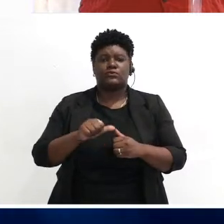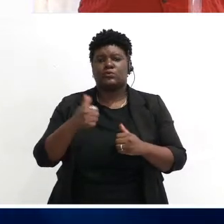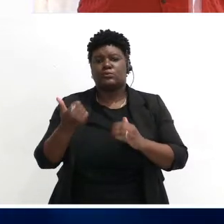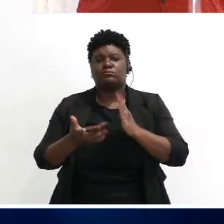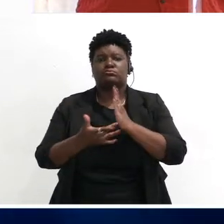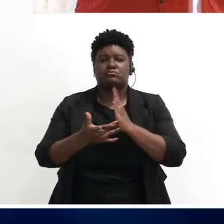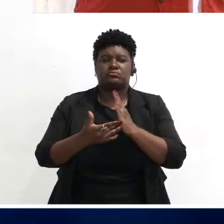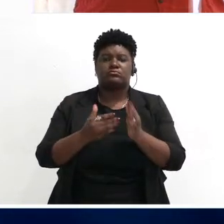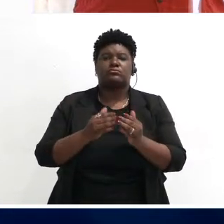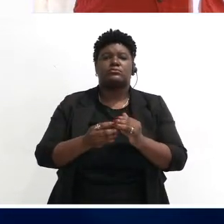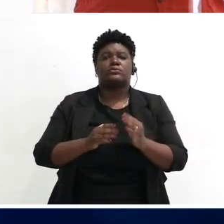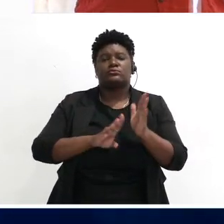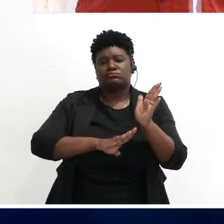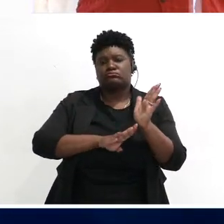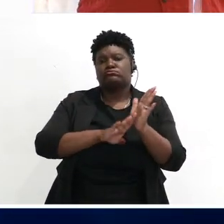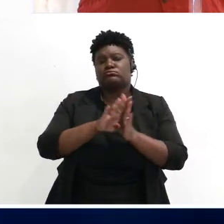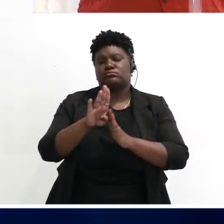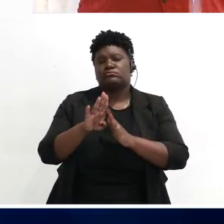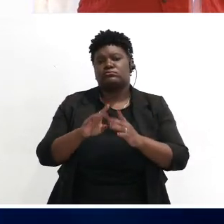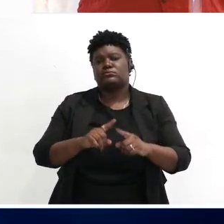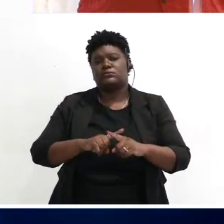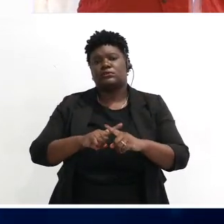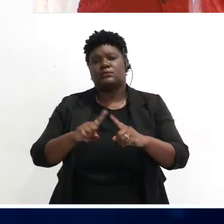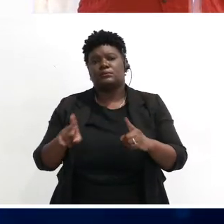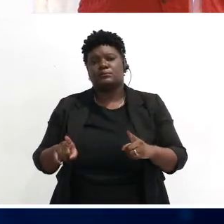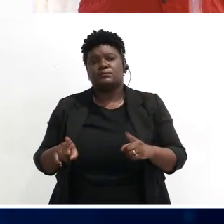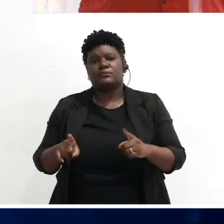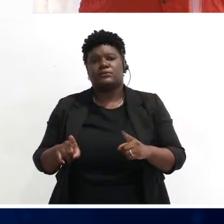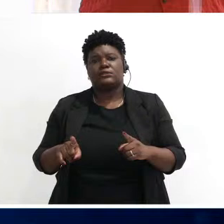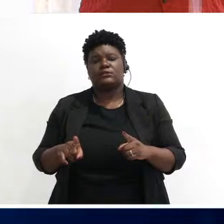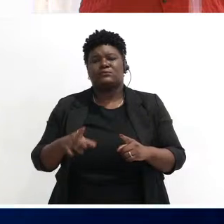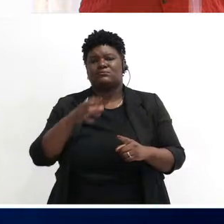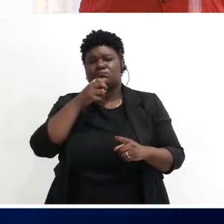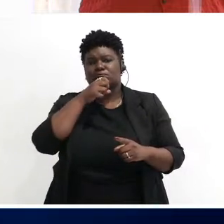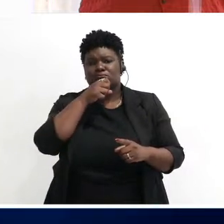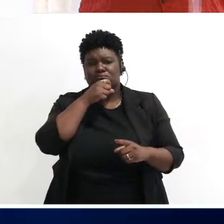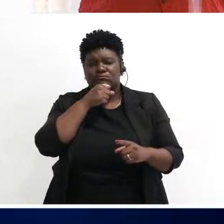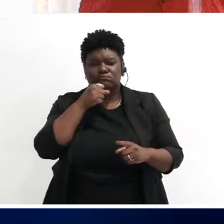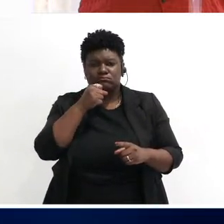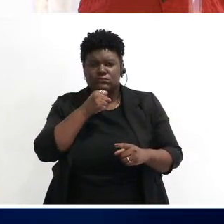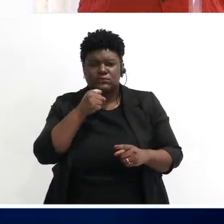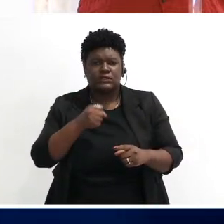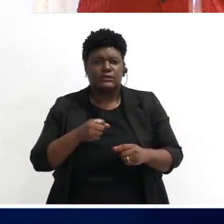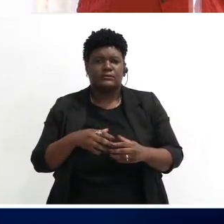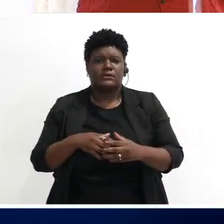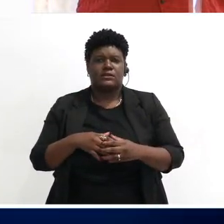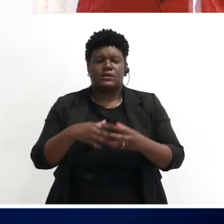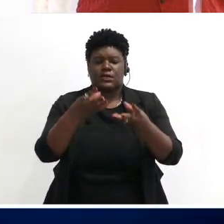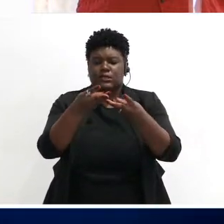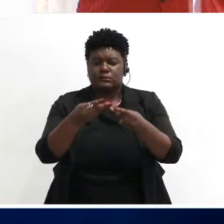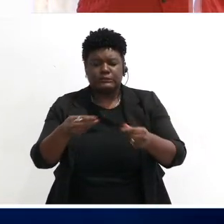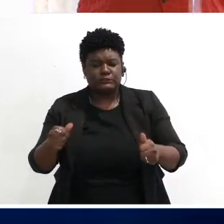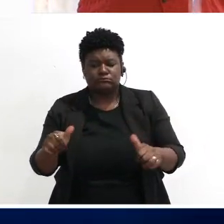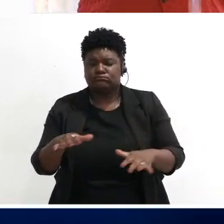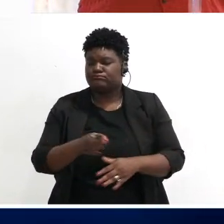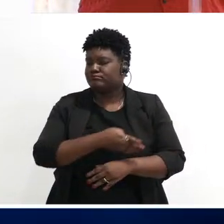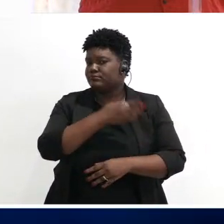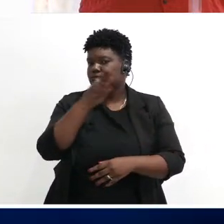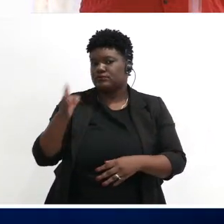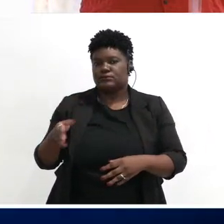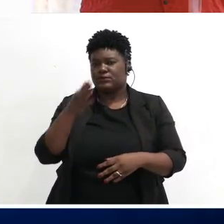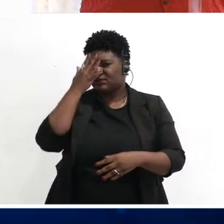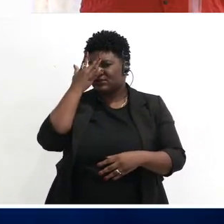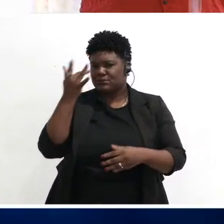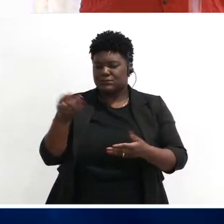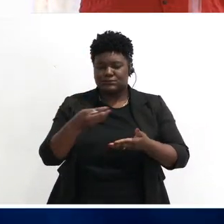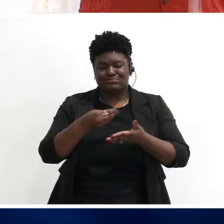But the old stuff never goes away, usually because it's very cheap. So again, by unit volume, still wire bond